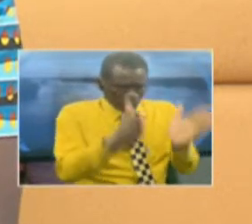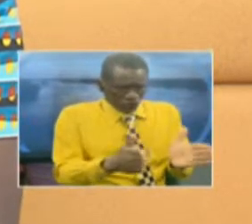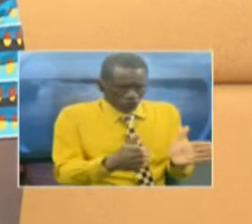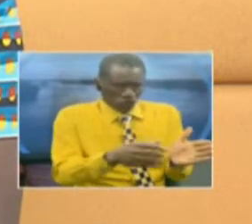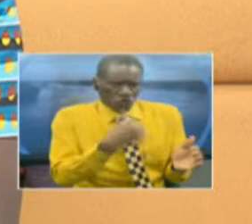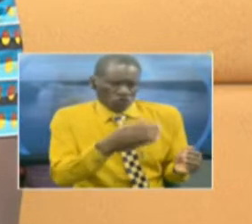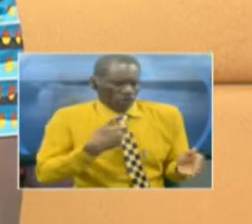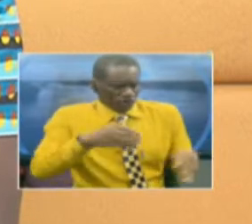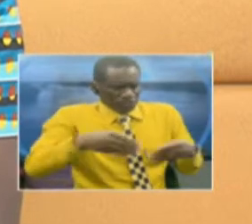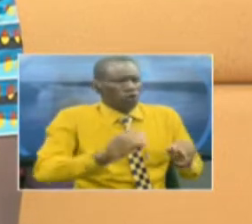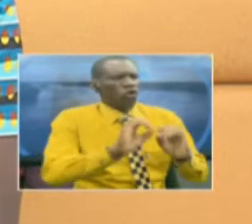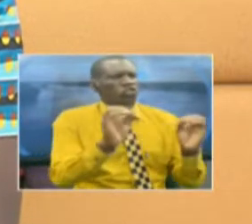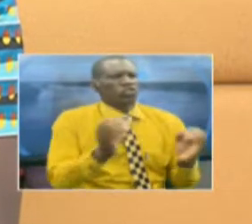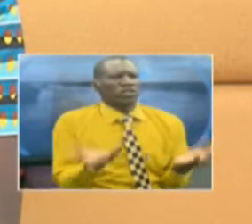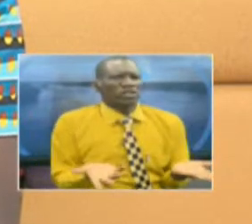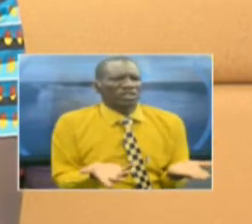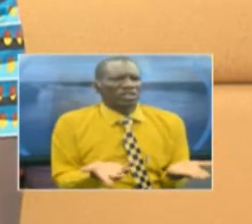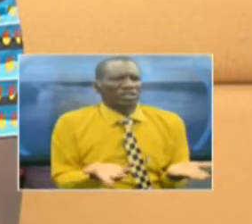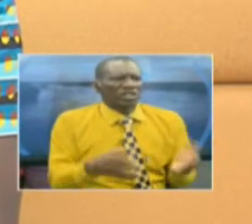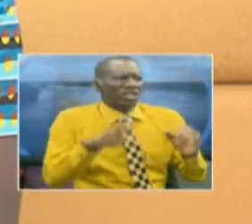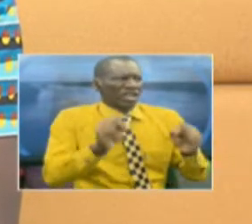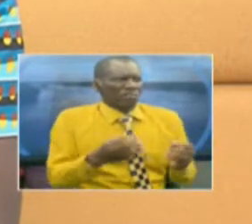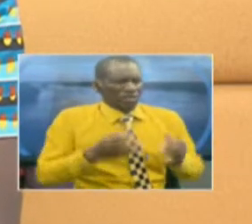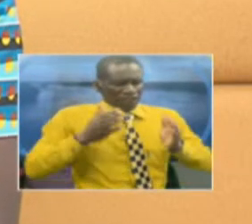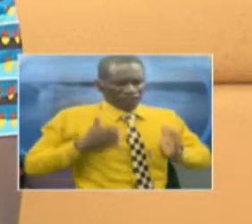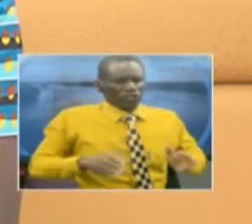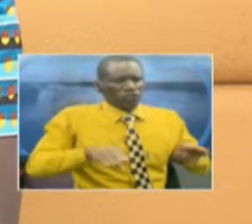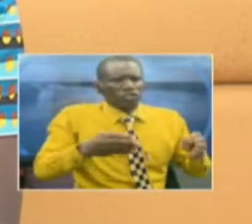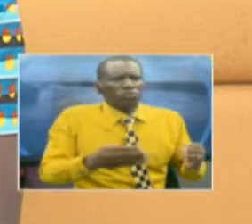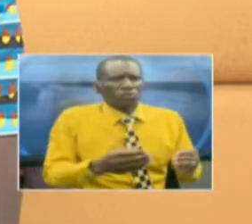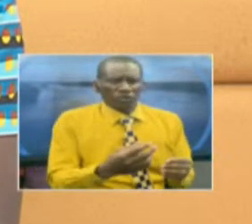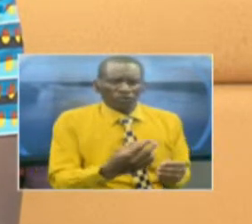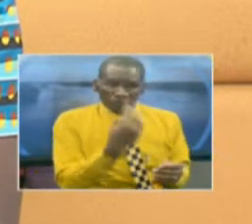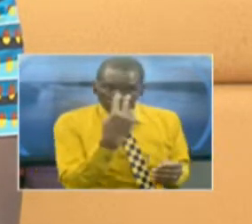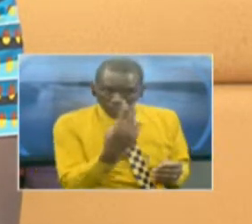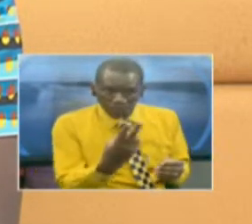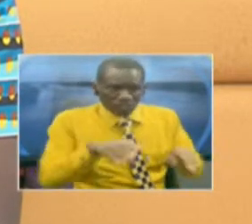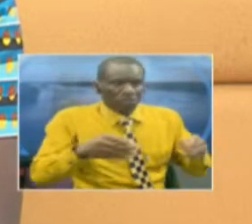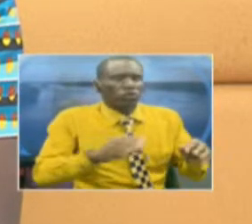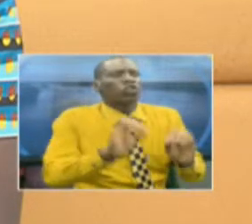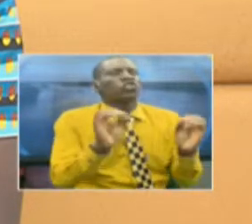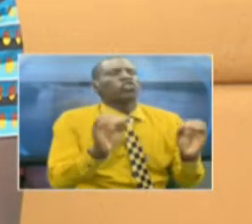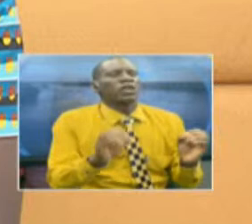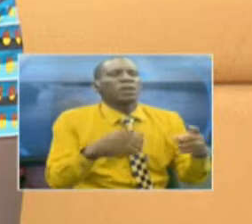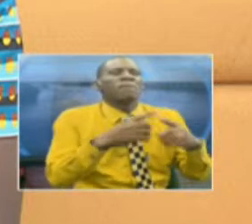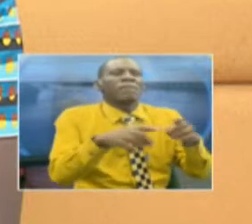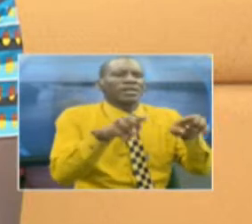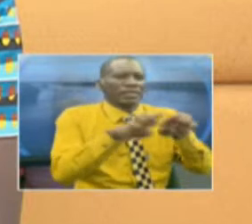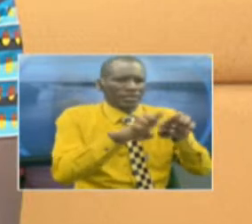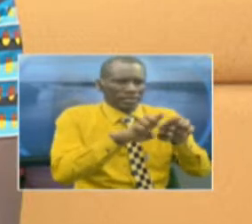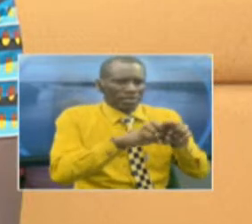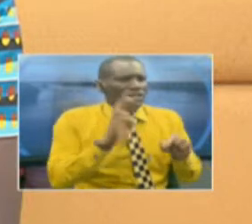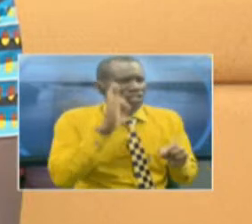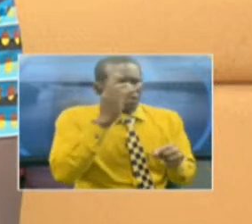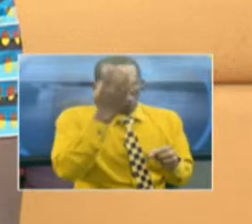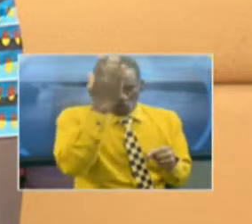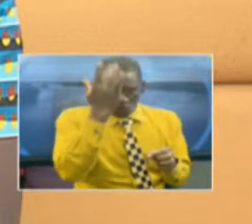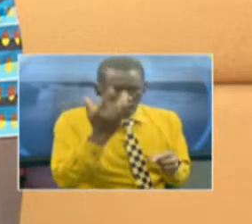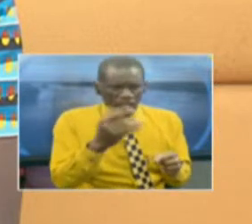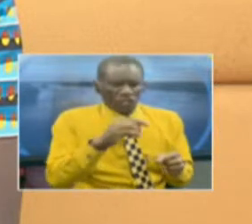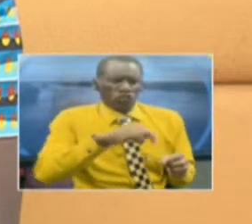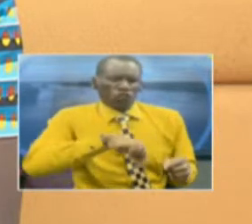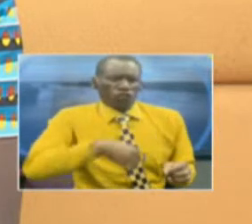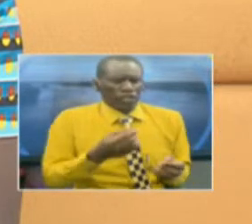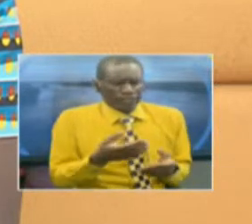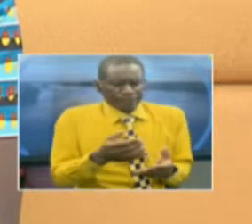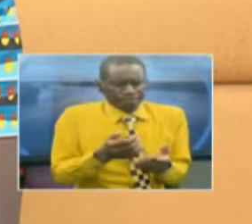or not, because it can be a physical one, visible one or not, but still the reason why you feel attracted